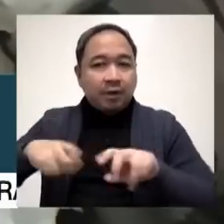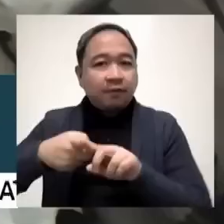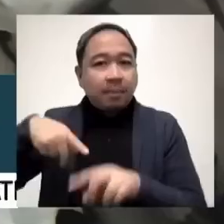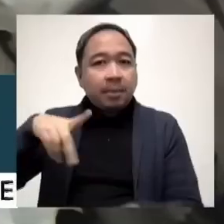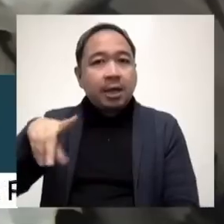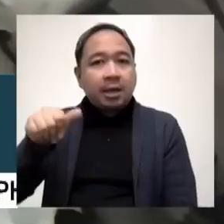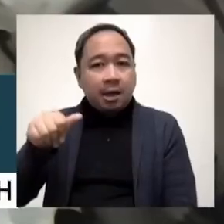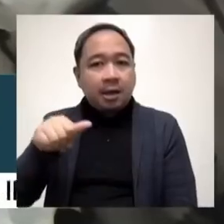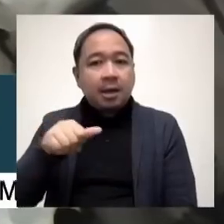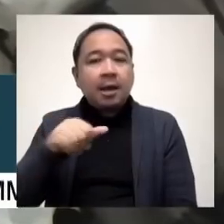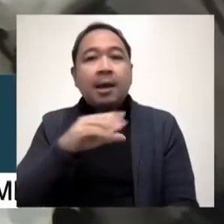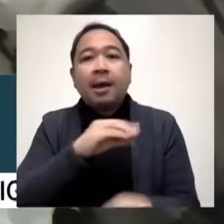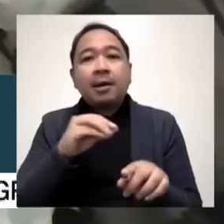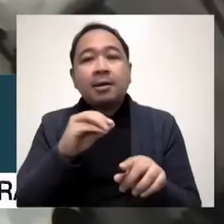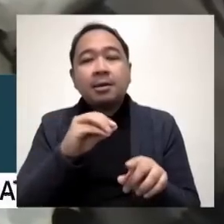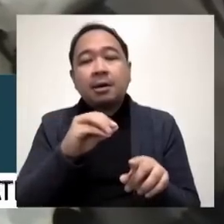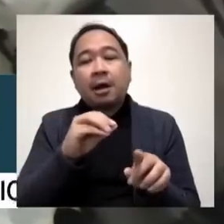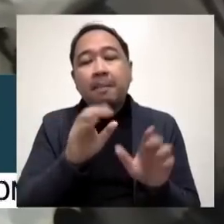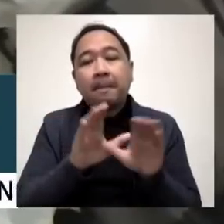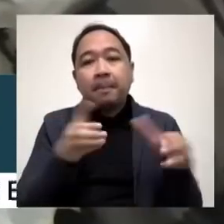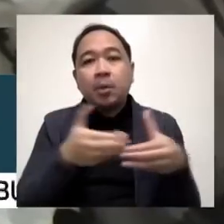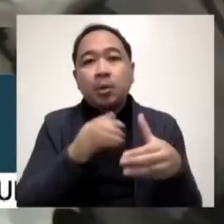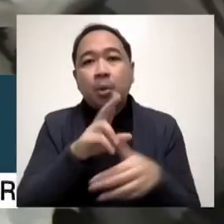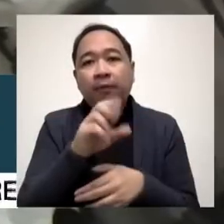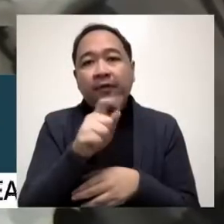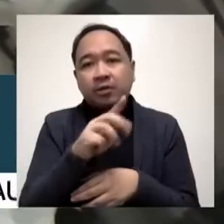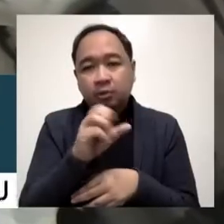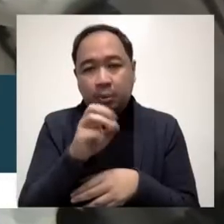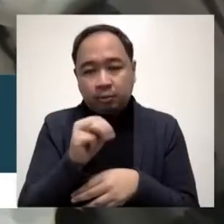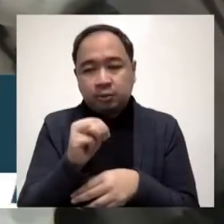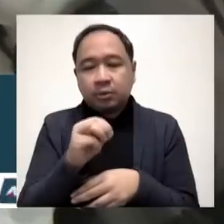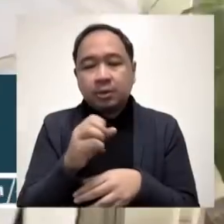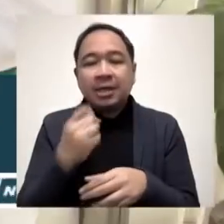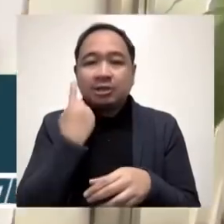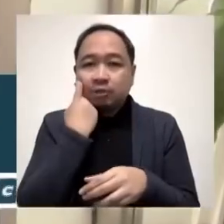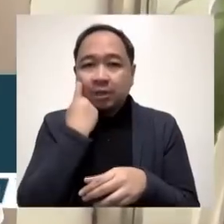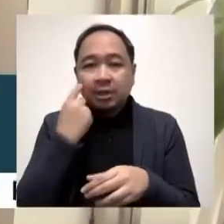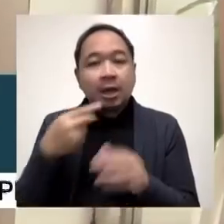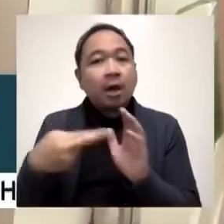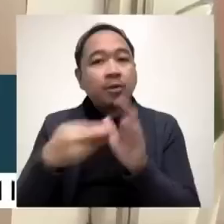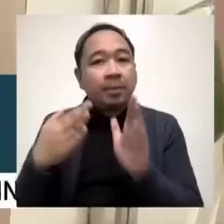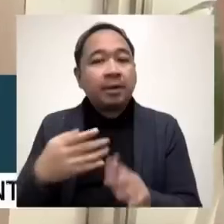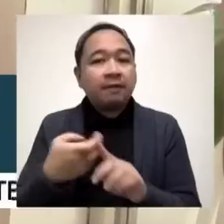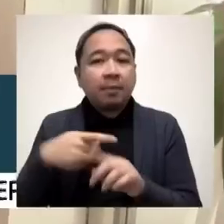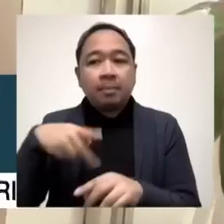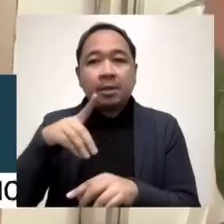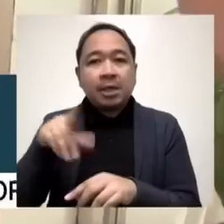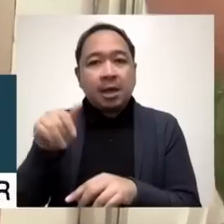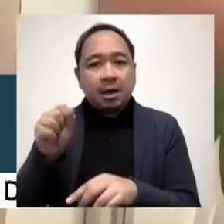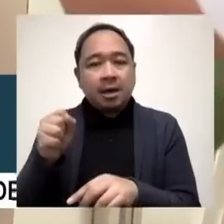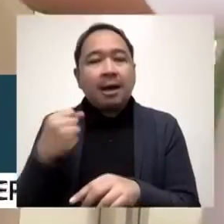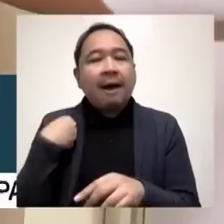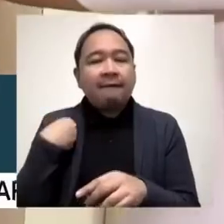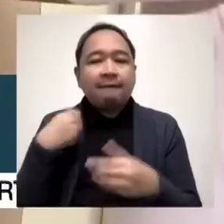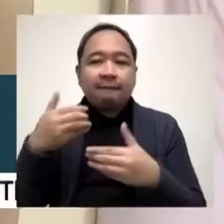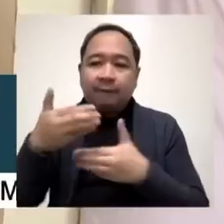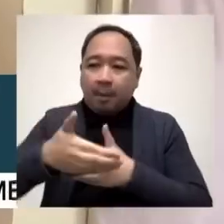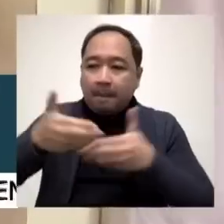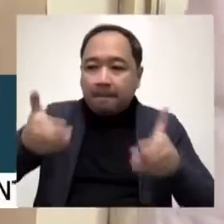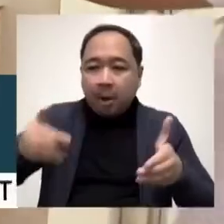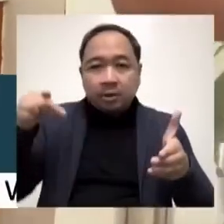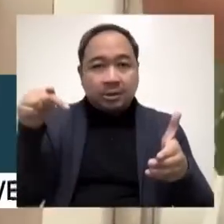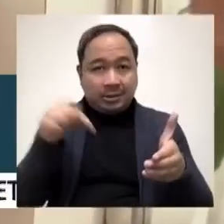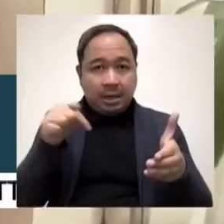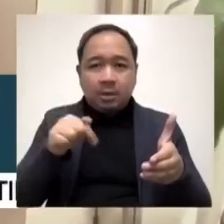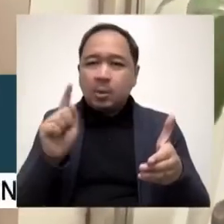officer from the Bureau of Customs. And a while ago, a representative from PIDEA also arrived carrying a box and she said